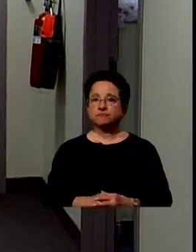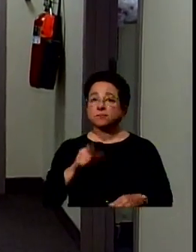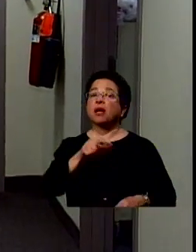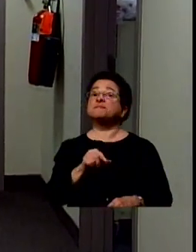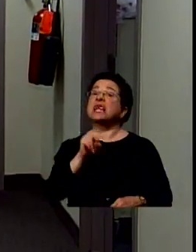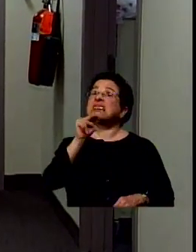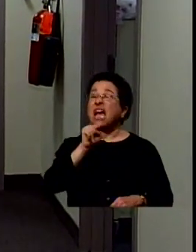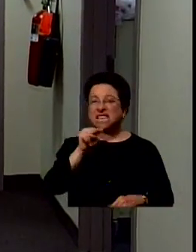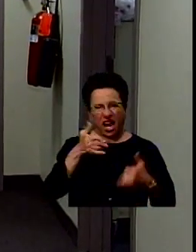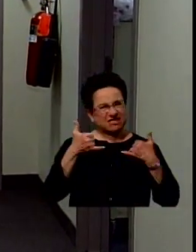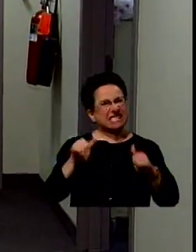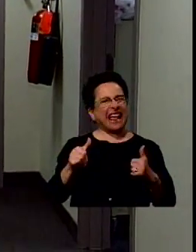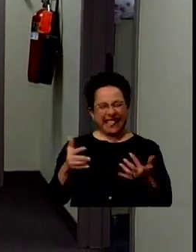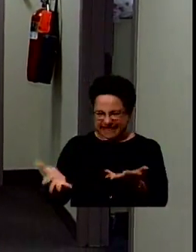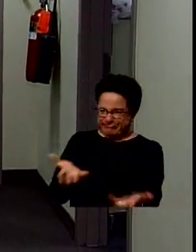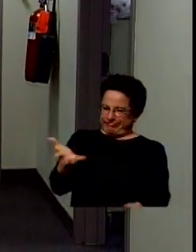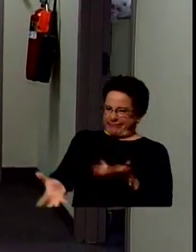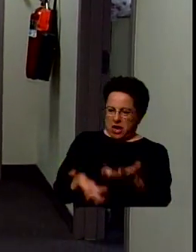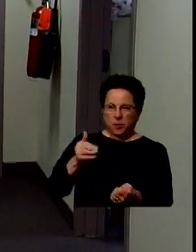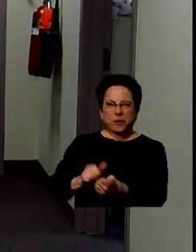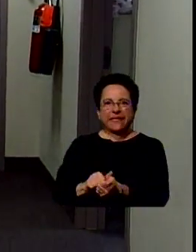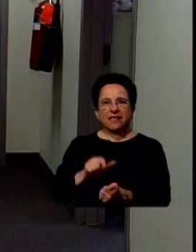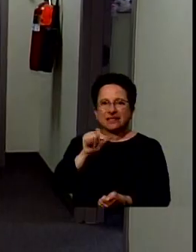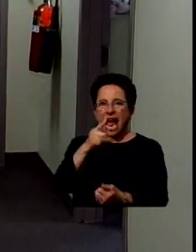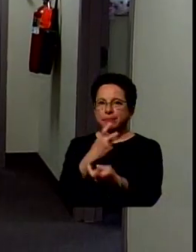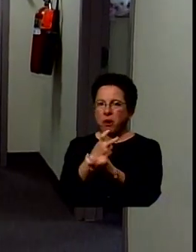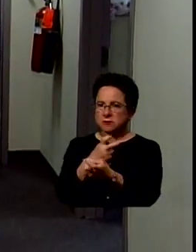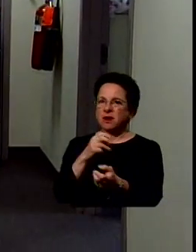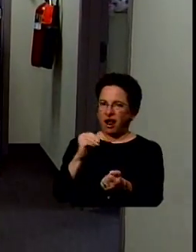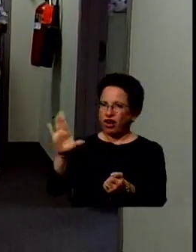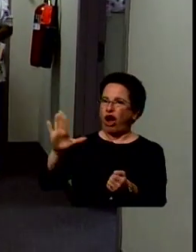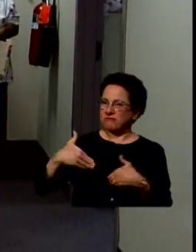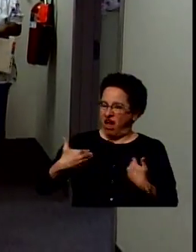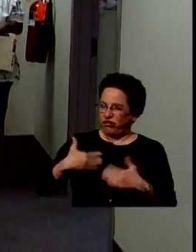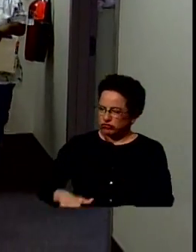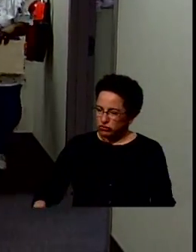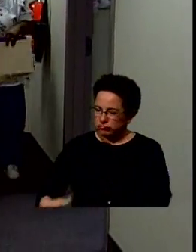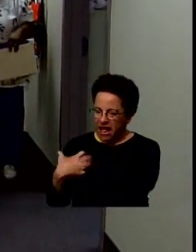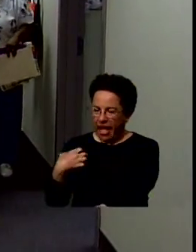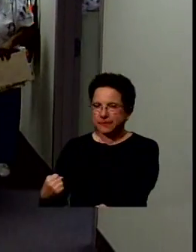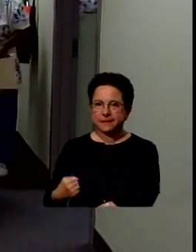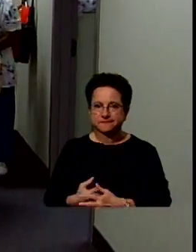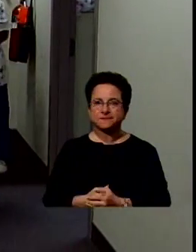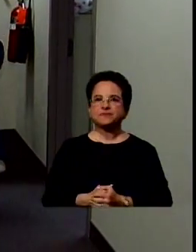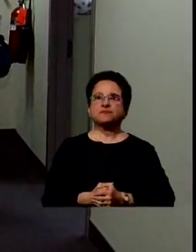still dealing with lead poisoning and her young children's health. According to